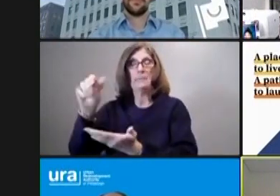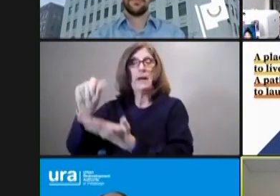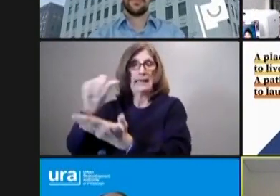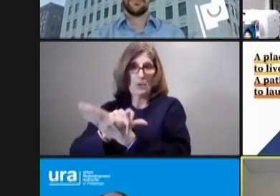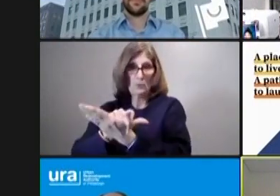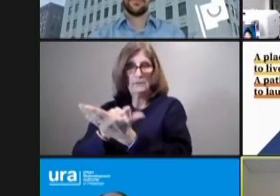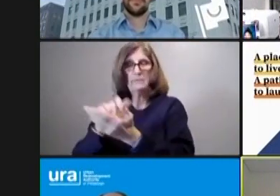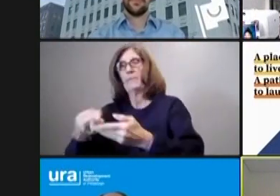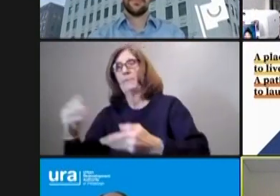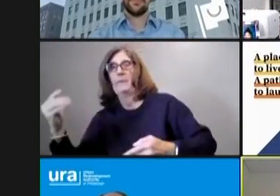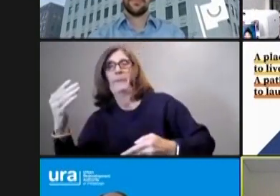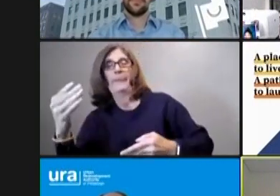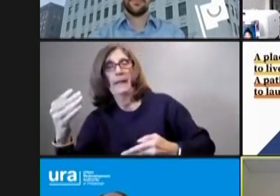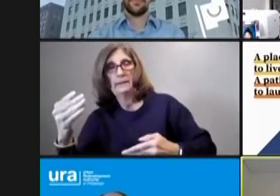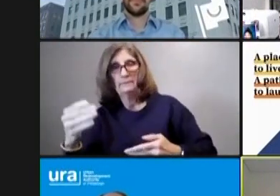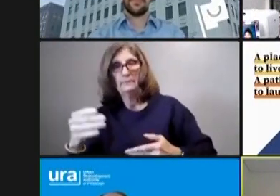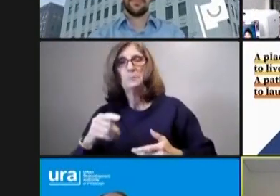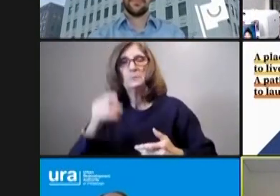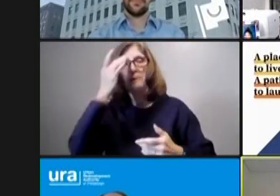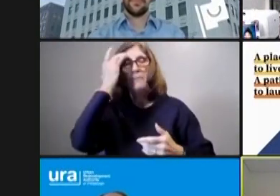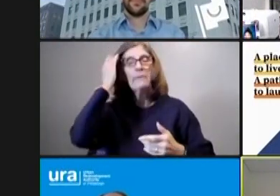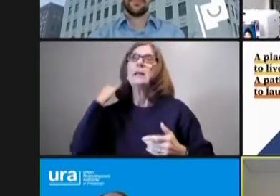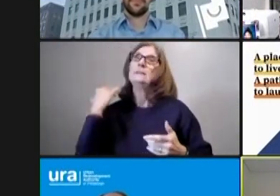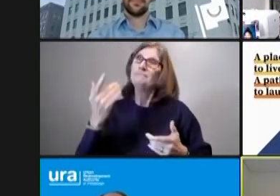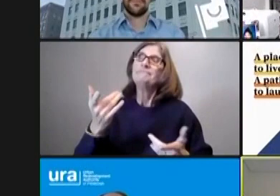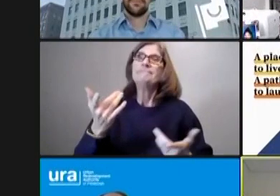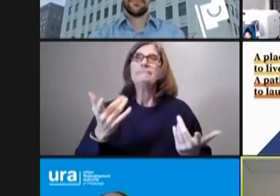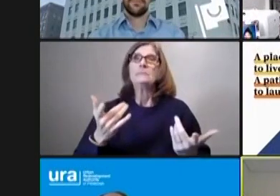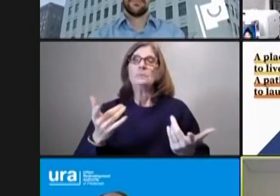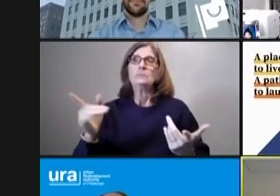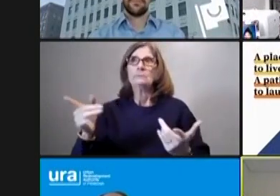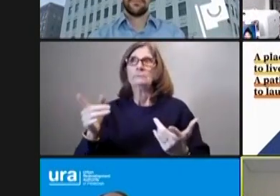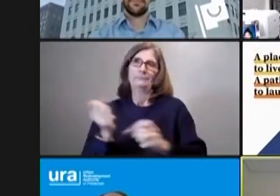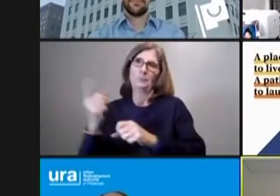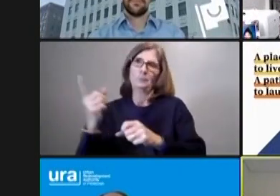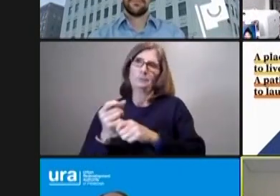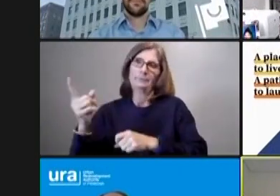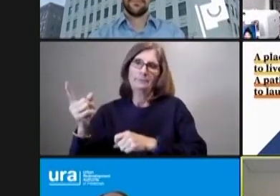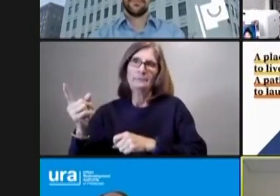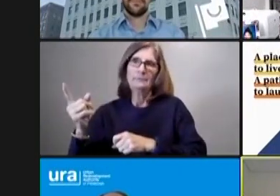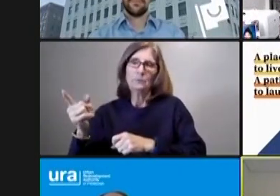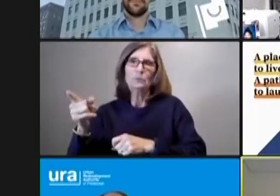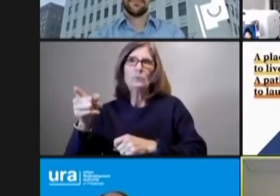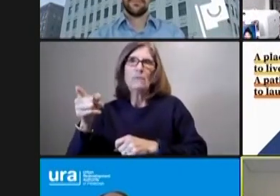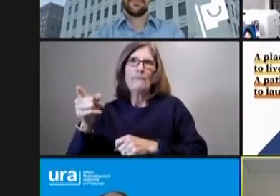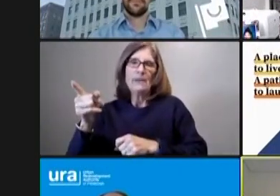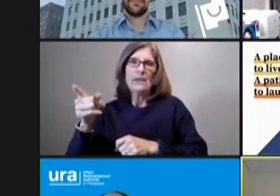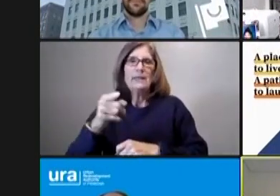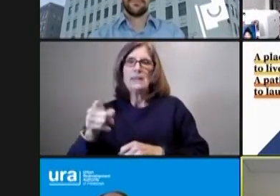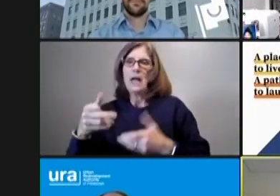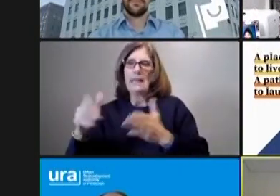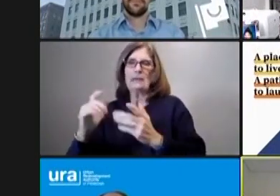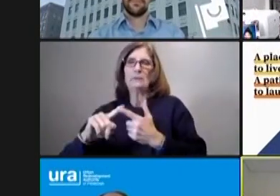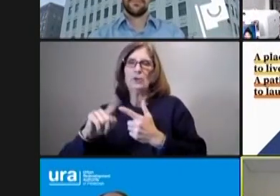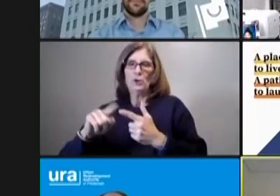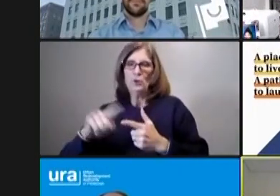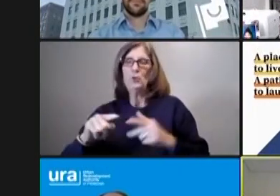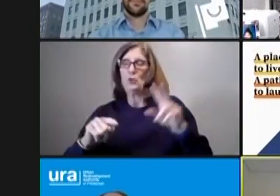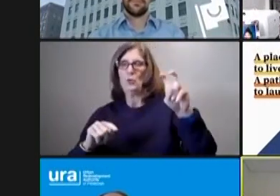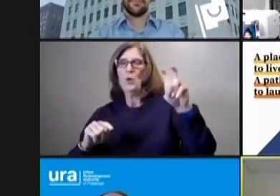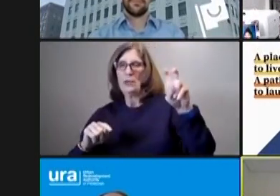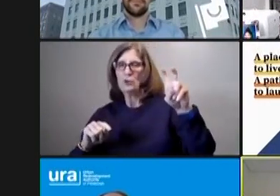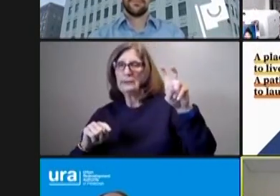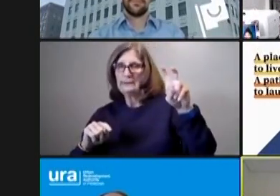go much, much further. And we're literally talking annually, they do about 60. We believe under this, it would allow them to do close to 200 a